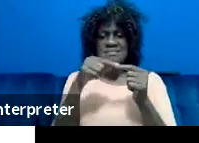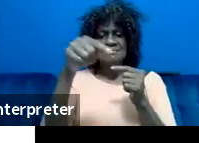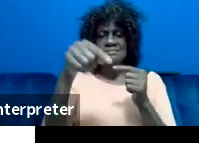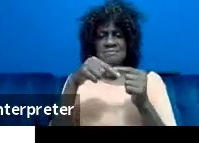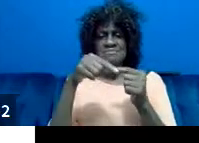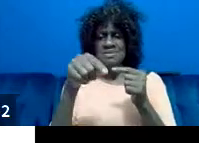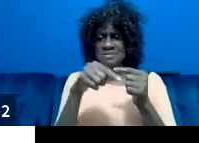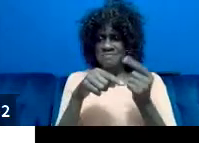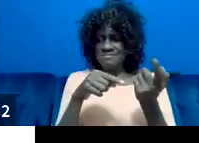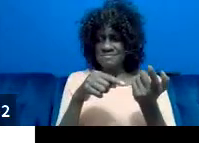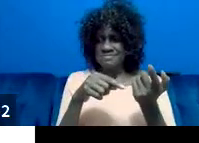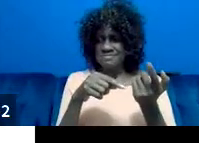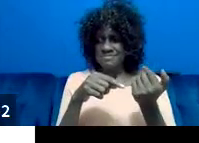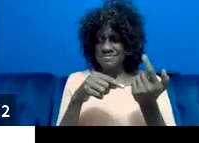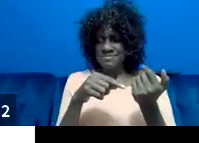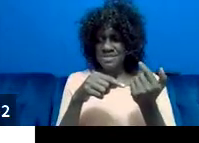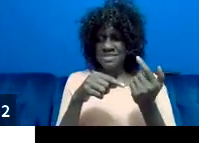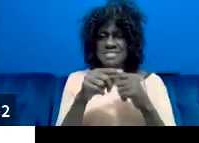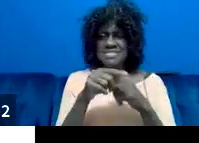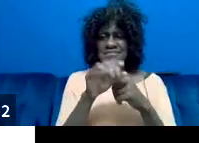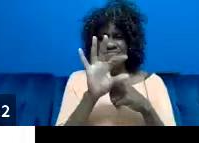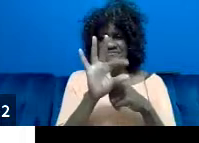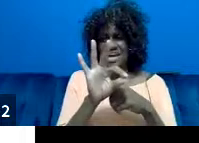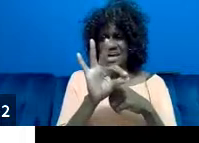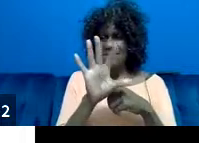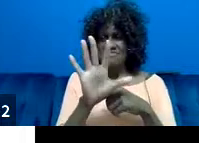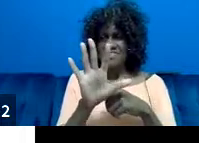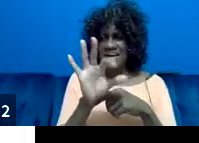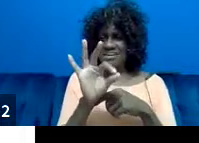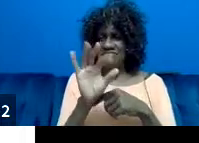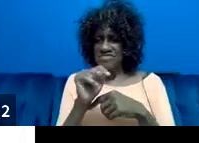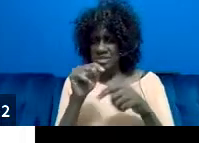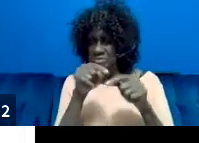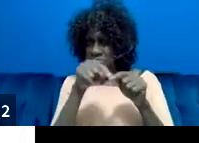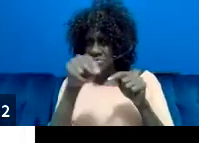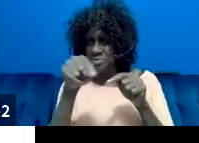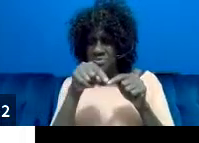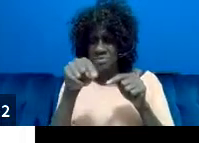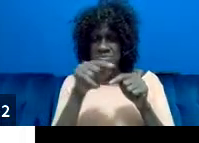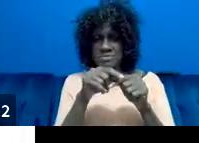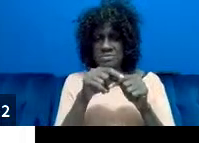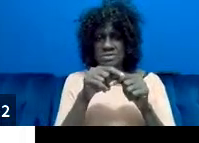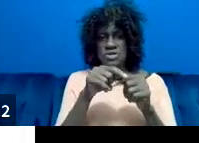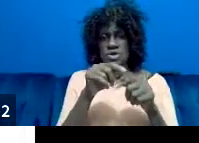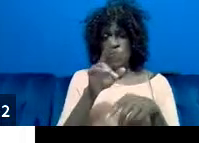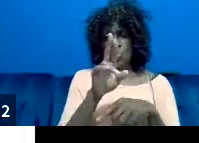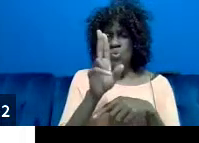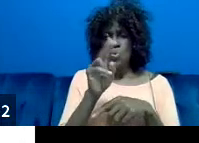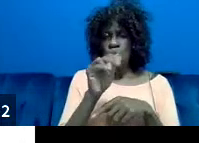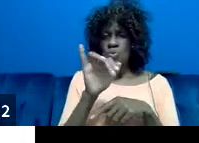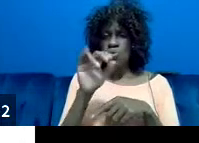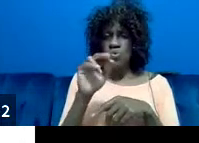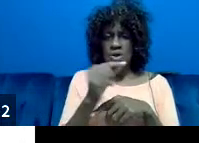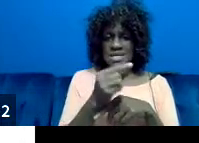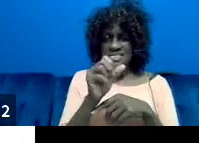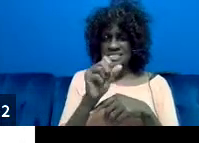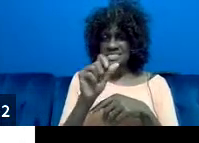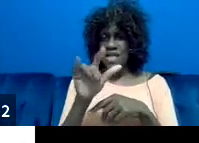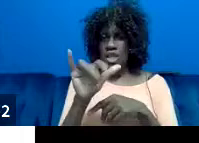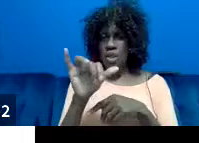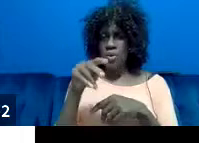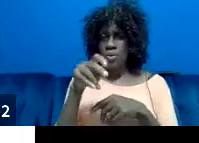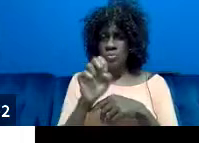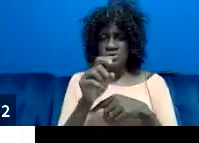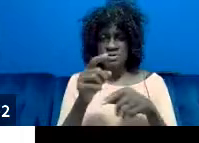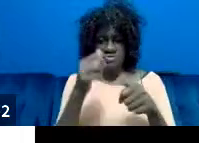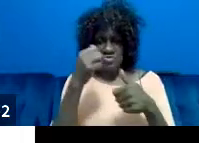5-foot intervals. Running slope maximum is a 1 in 16 slope. So remember, we